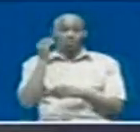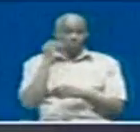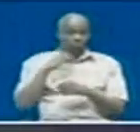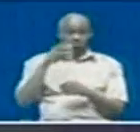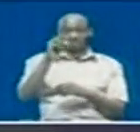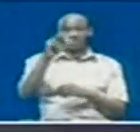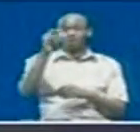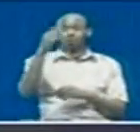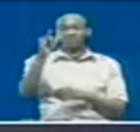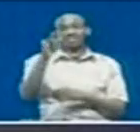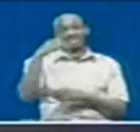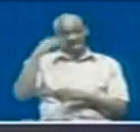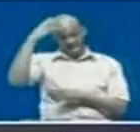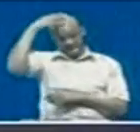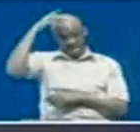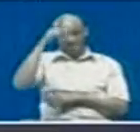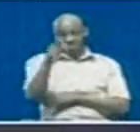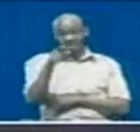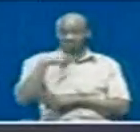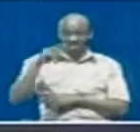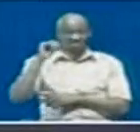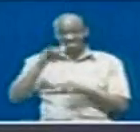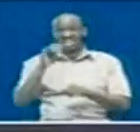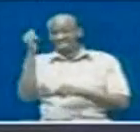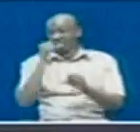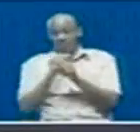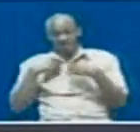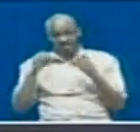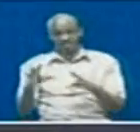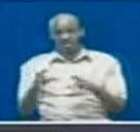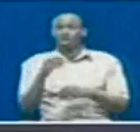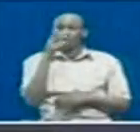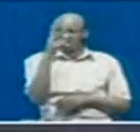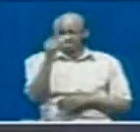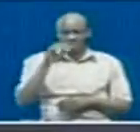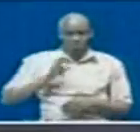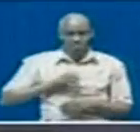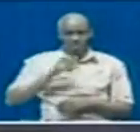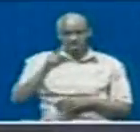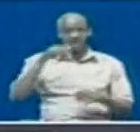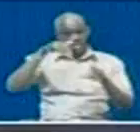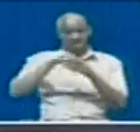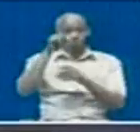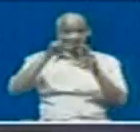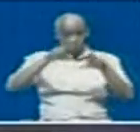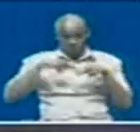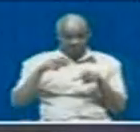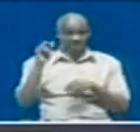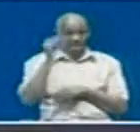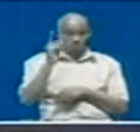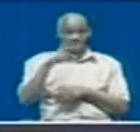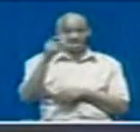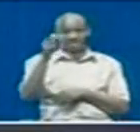employers than stay in Kenya, where they have no jobs. The group of about 20 women have been huddled in one small room in